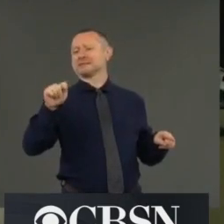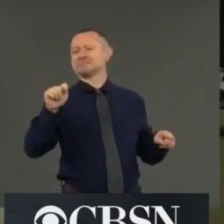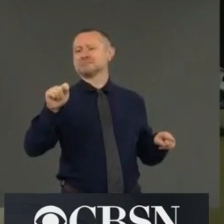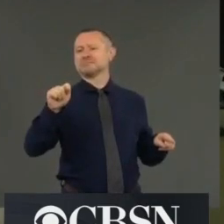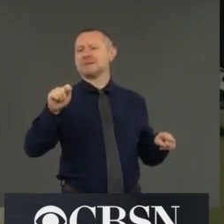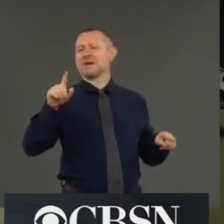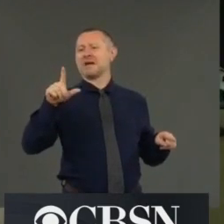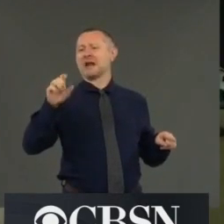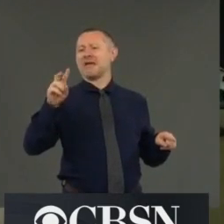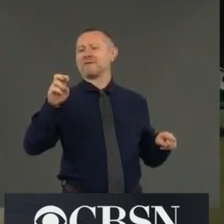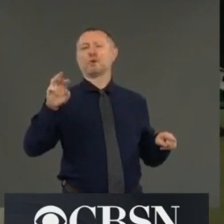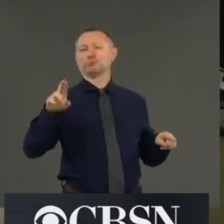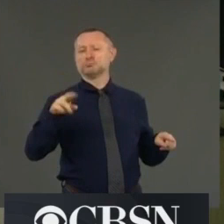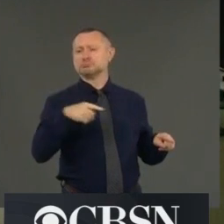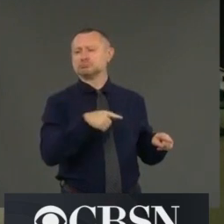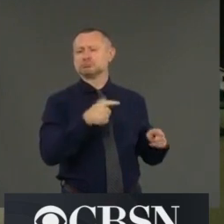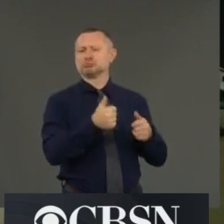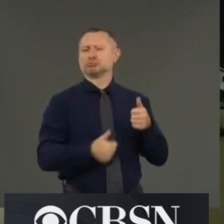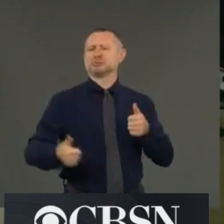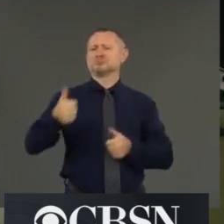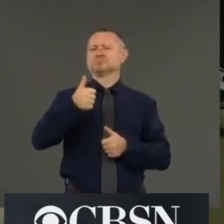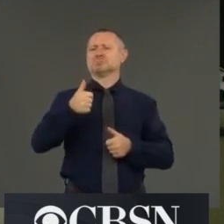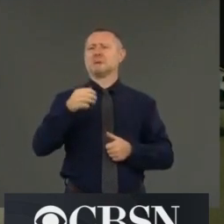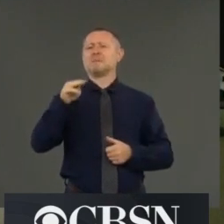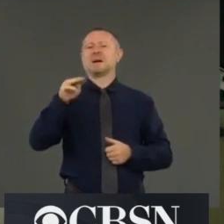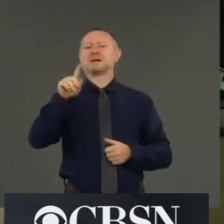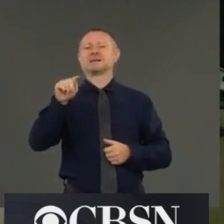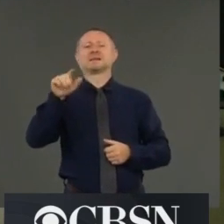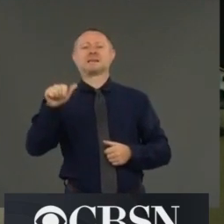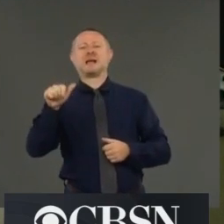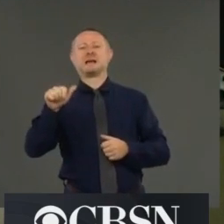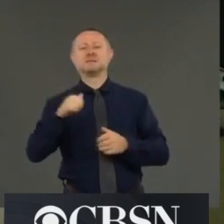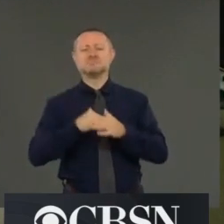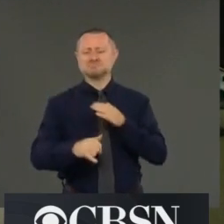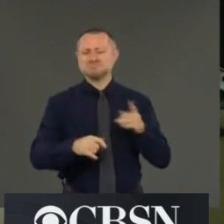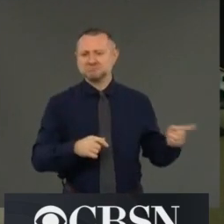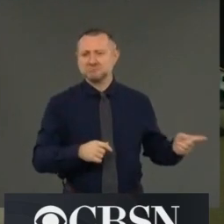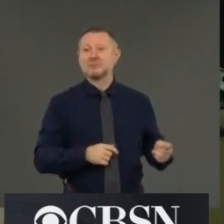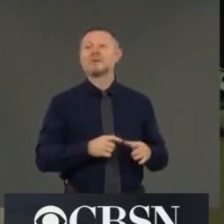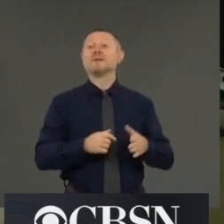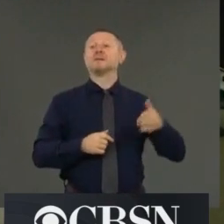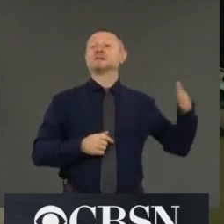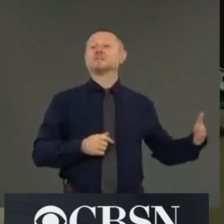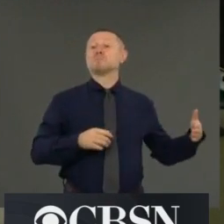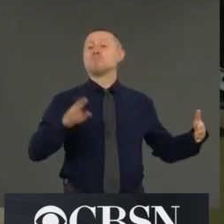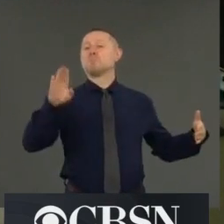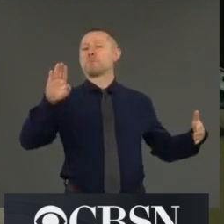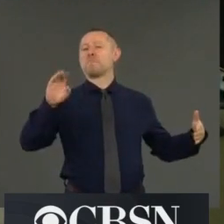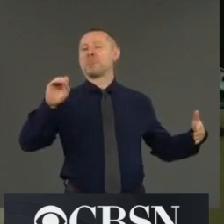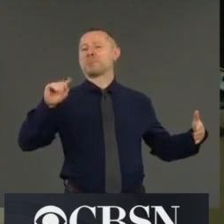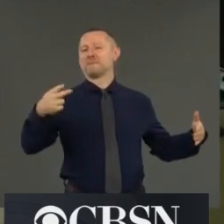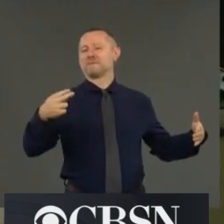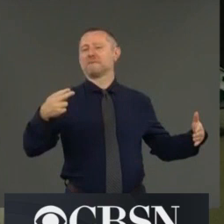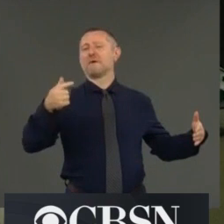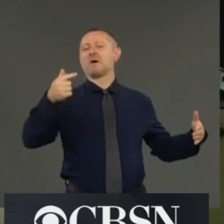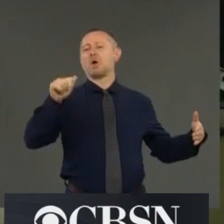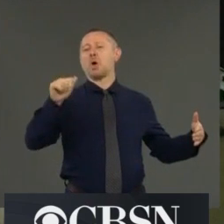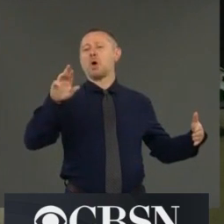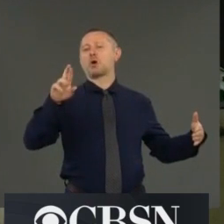Transportation Authority, the MTA, and to his left, Beth Garvey, who is my special